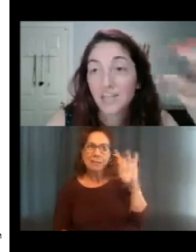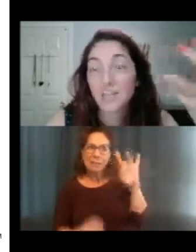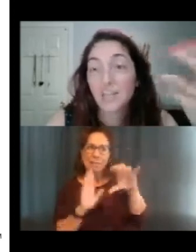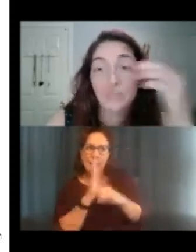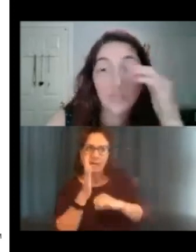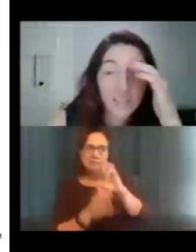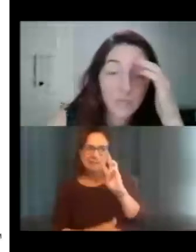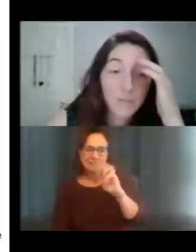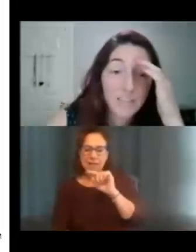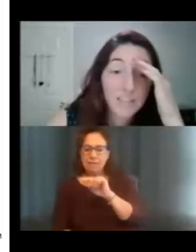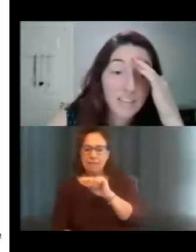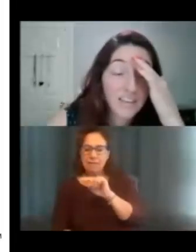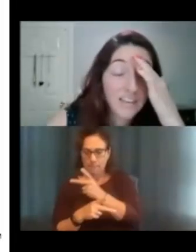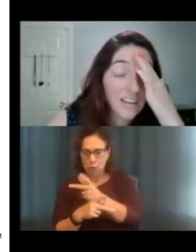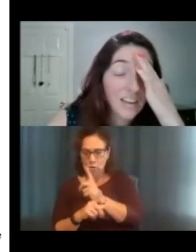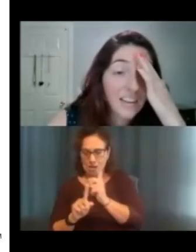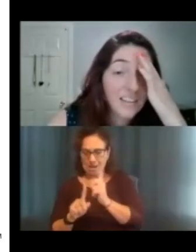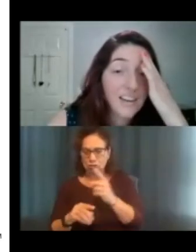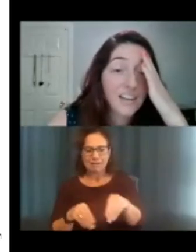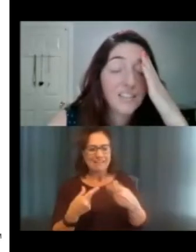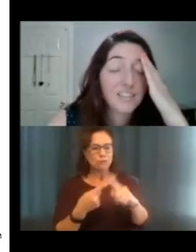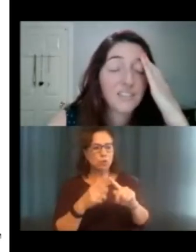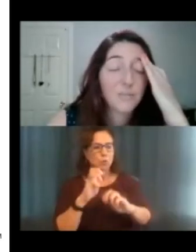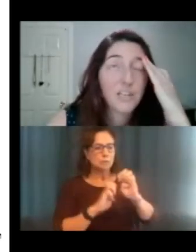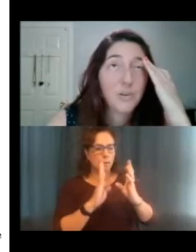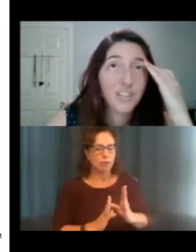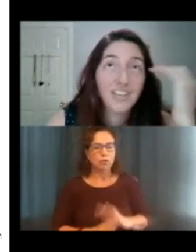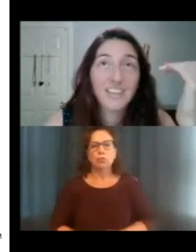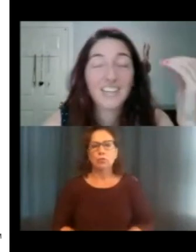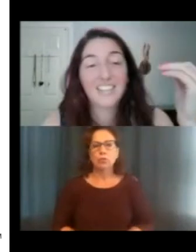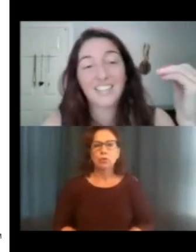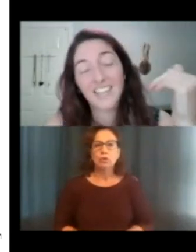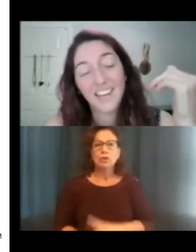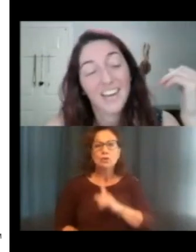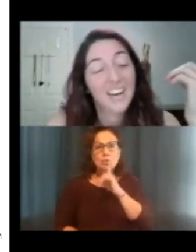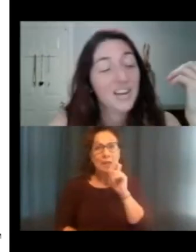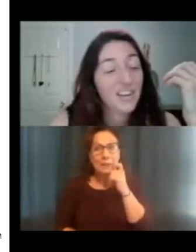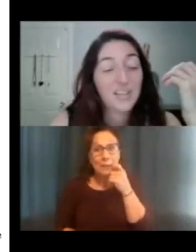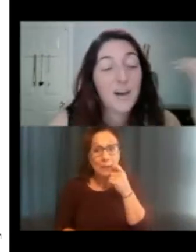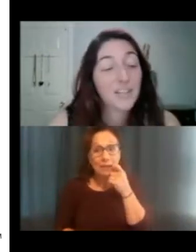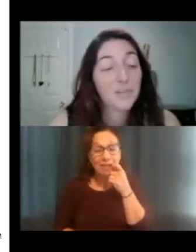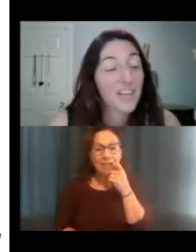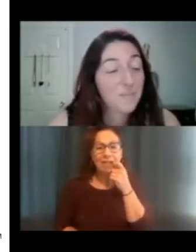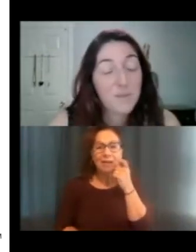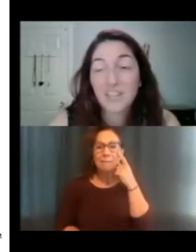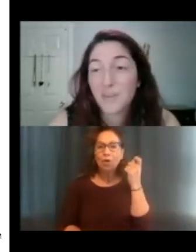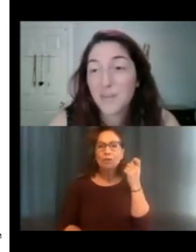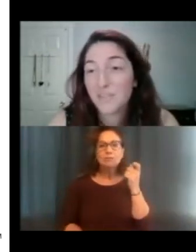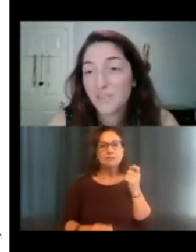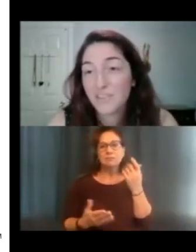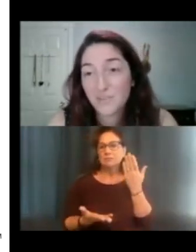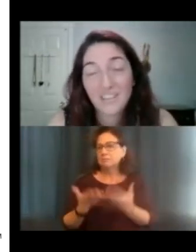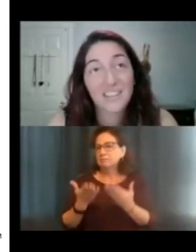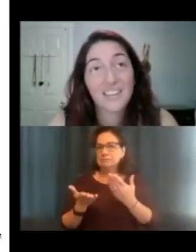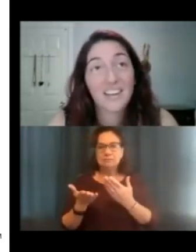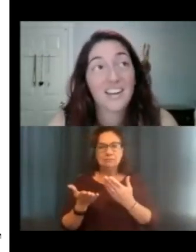answer and given it to the experimenter. And this is really cool because it's possible that maybe sometime